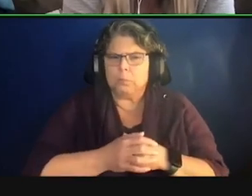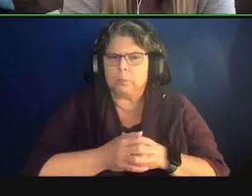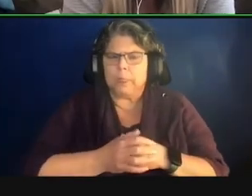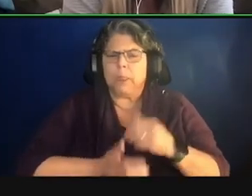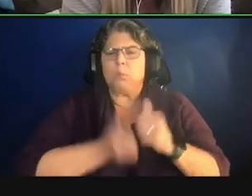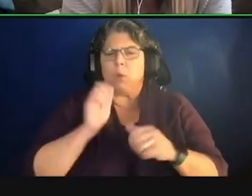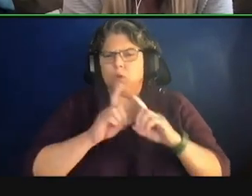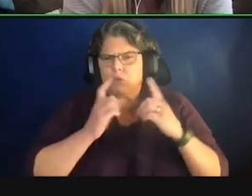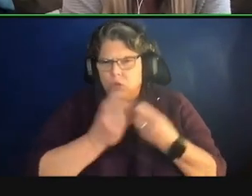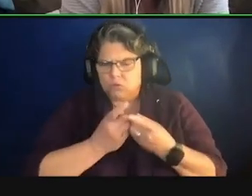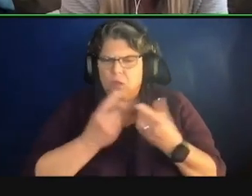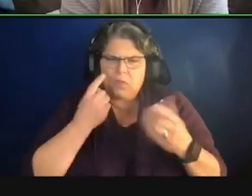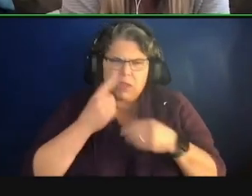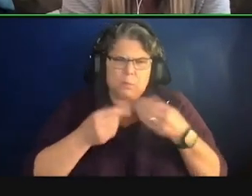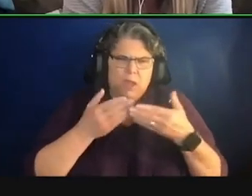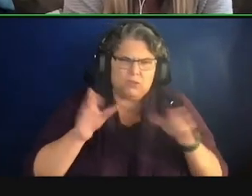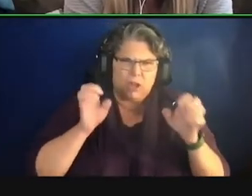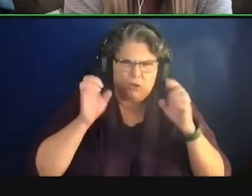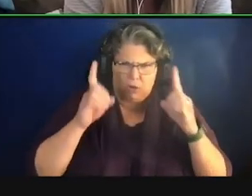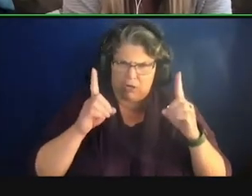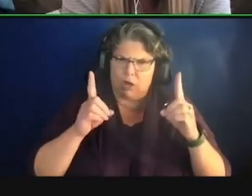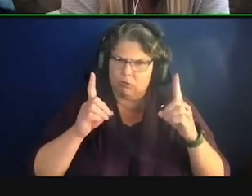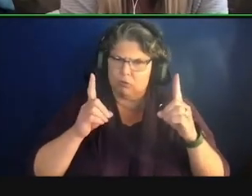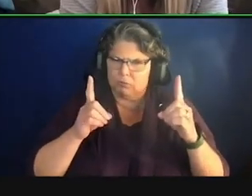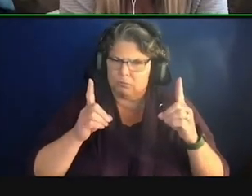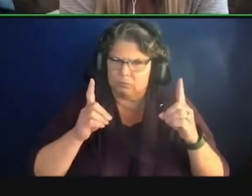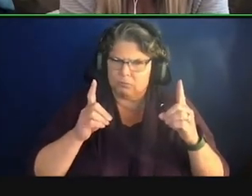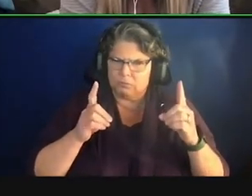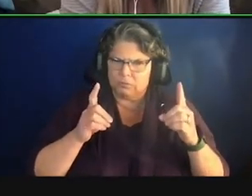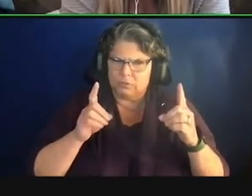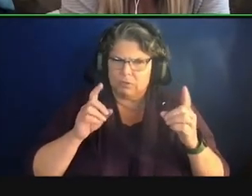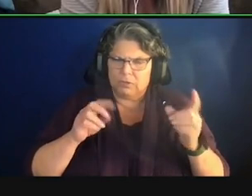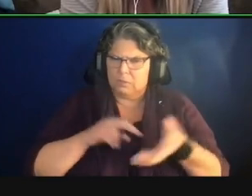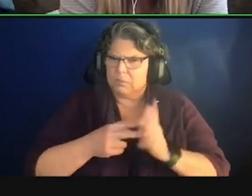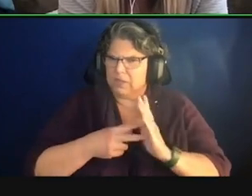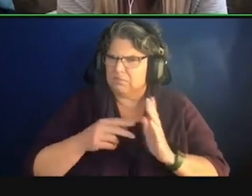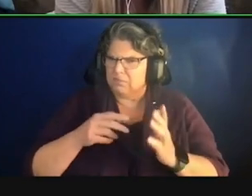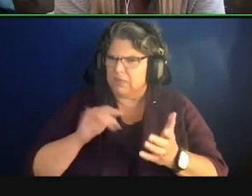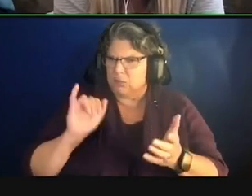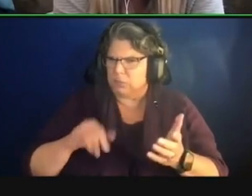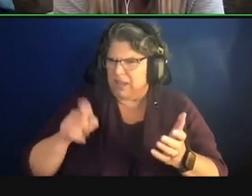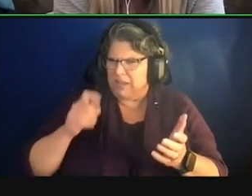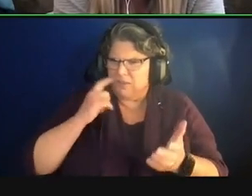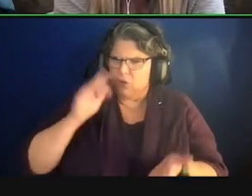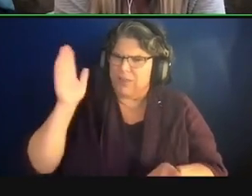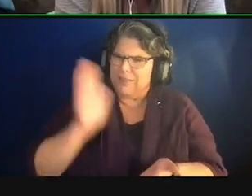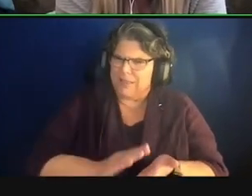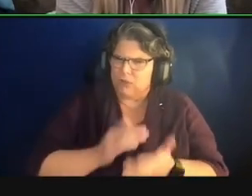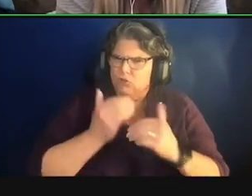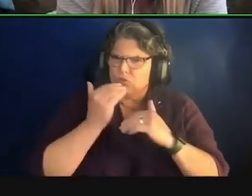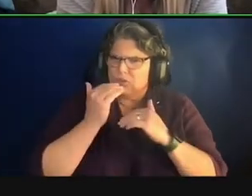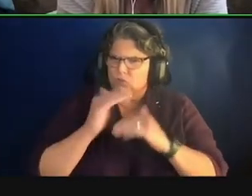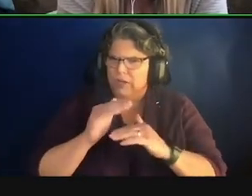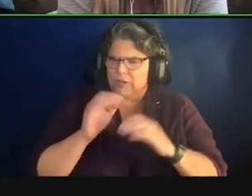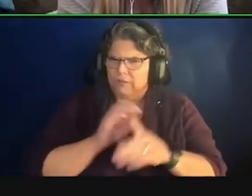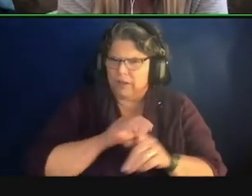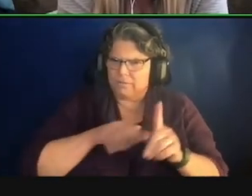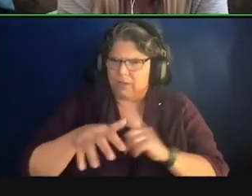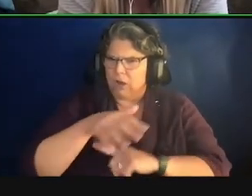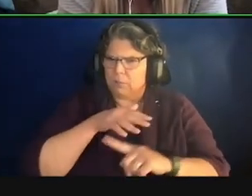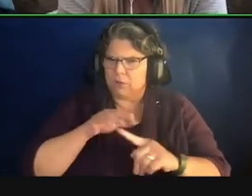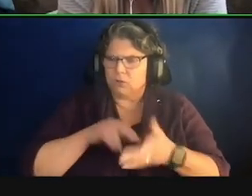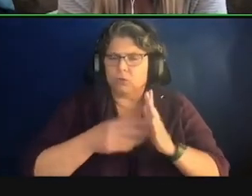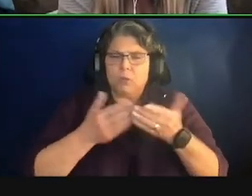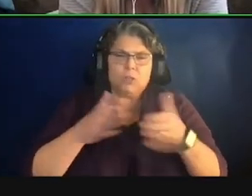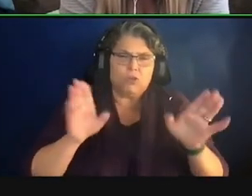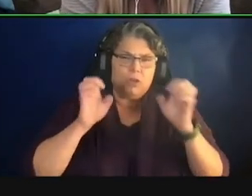districts consider general education to be the child's least restrictive environment. That means a general education student